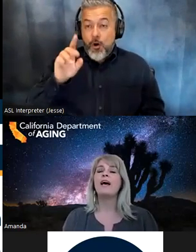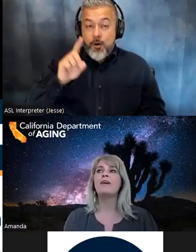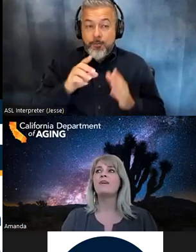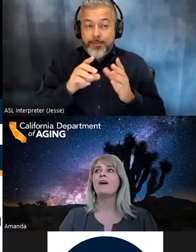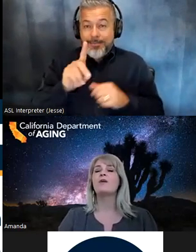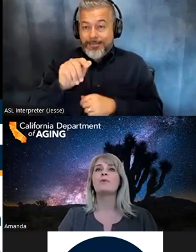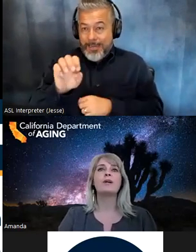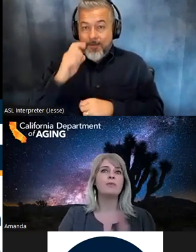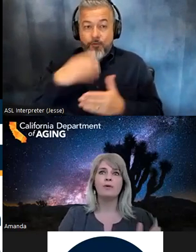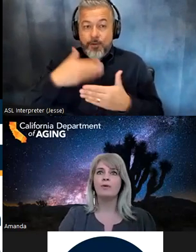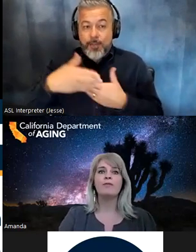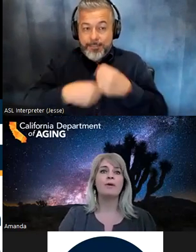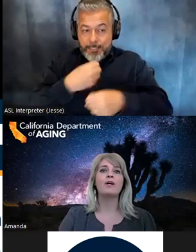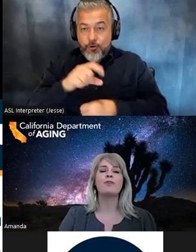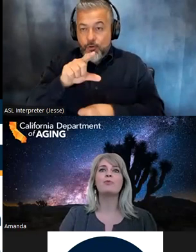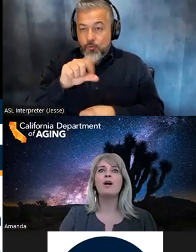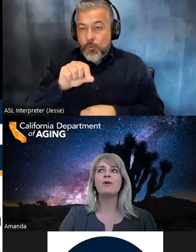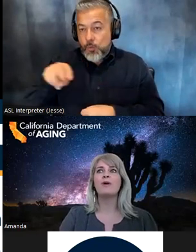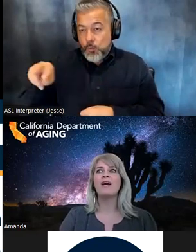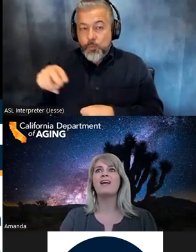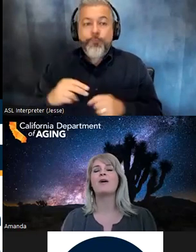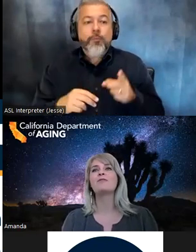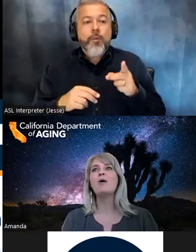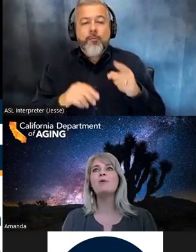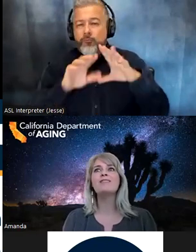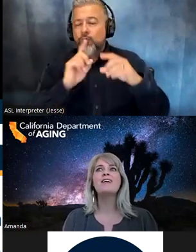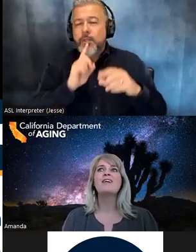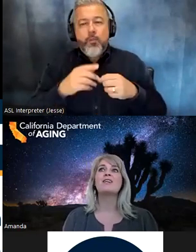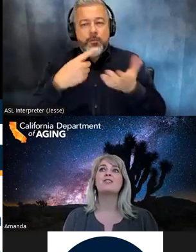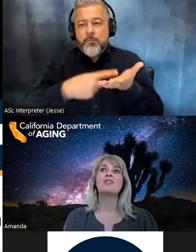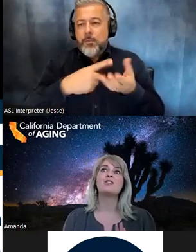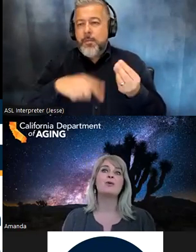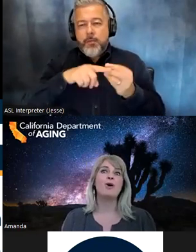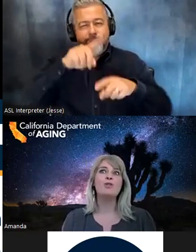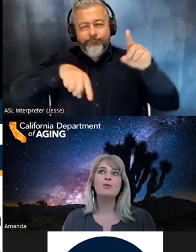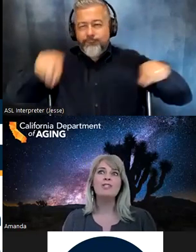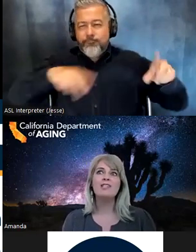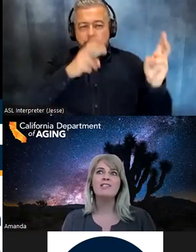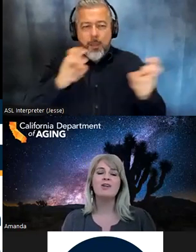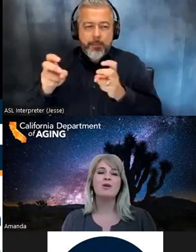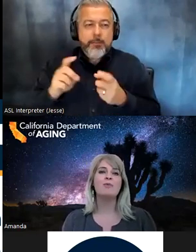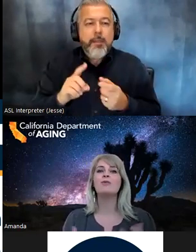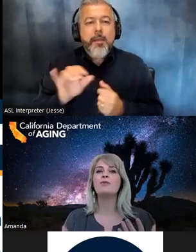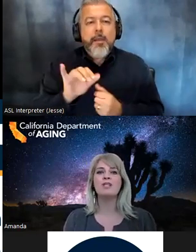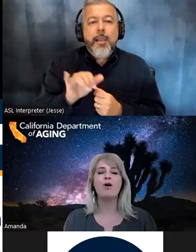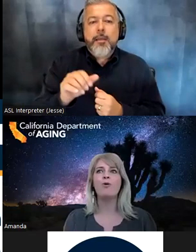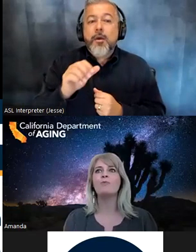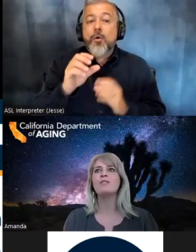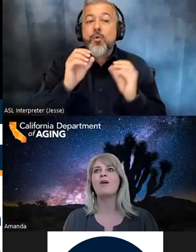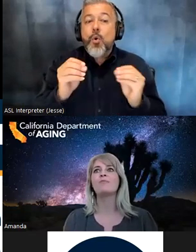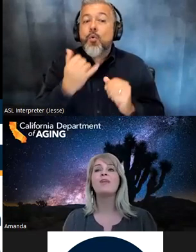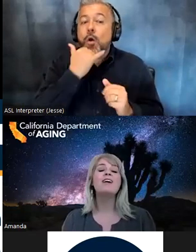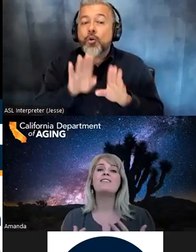We have we're covering a broad array of topics such as the no wrong door system, nursing